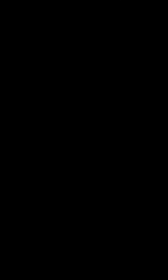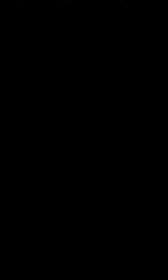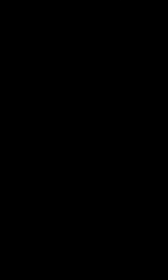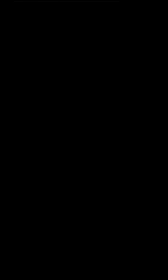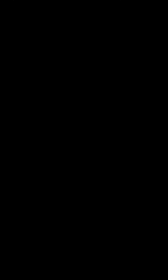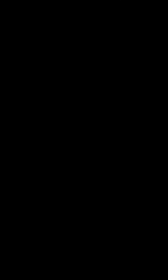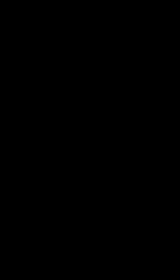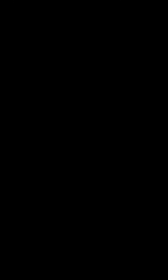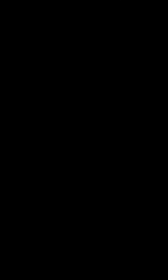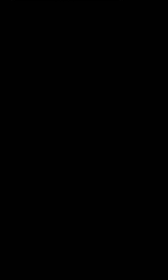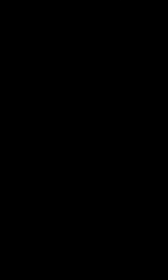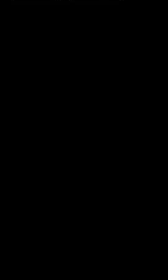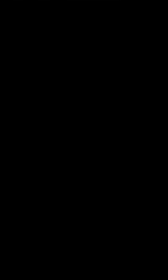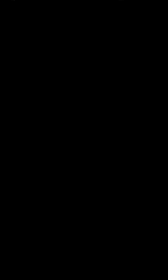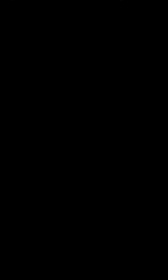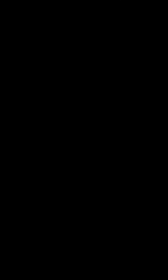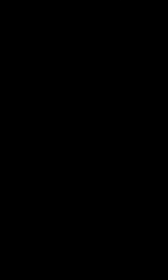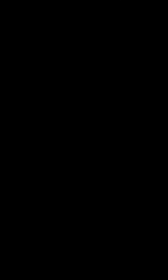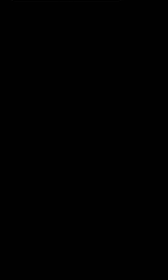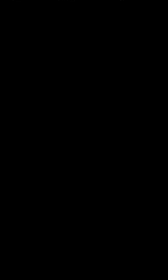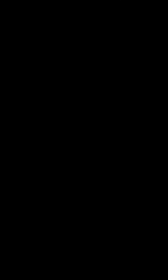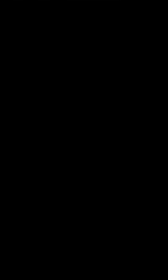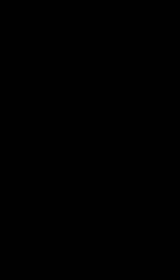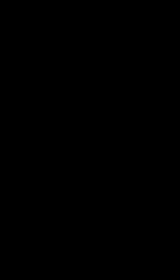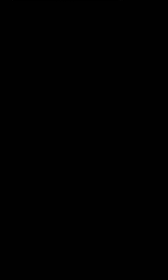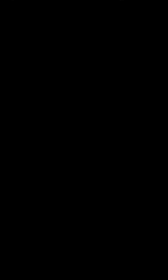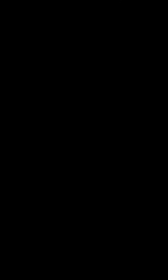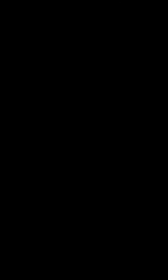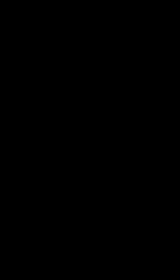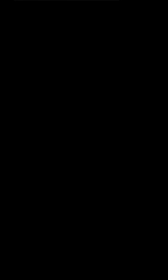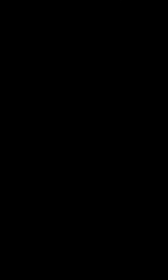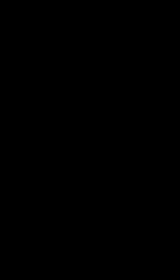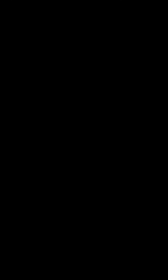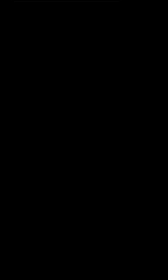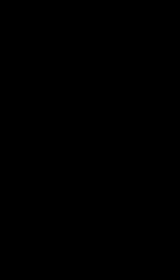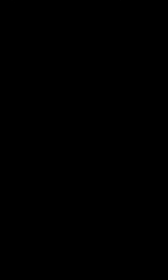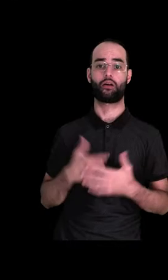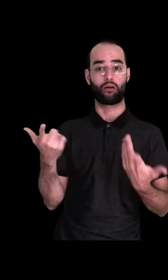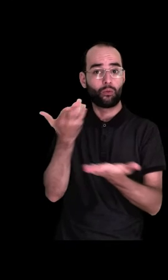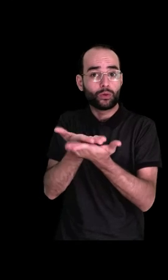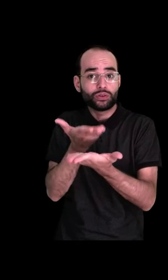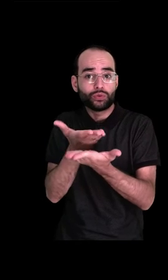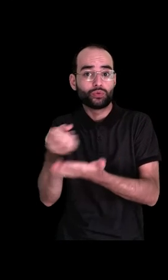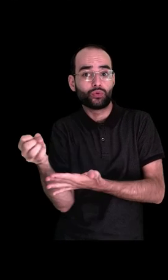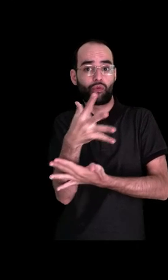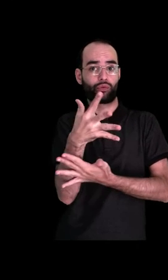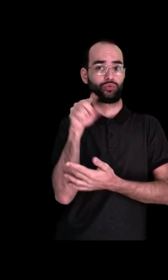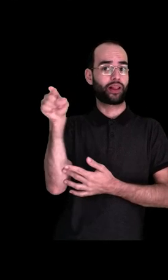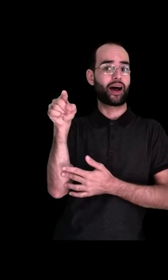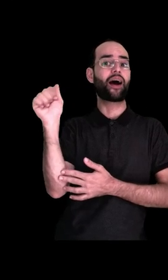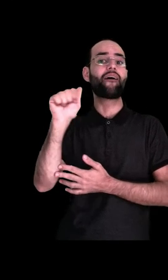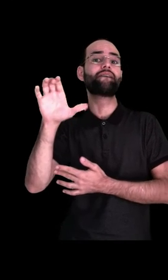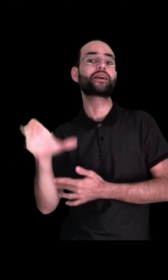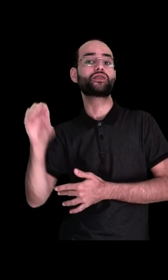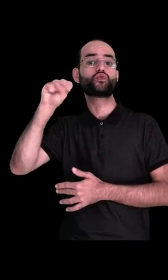Seventh slide. On the top left, in red centered, it says, an innovative study carried